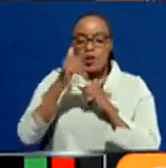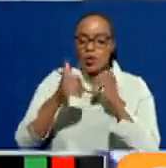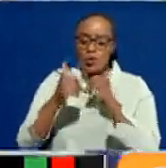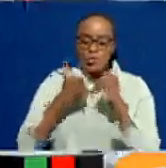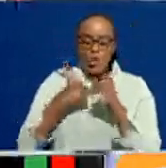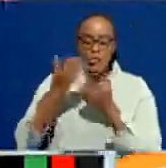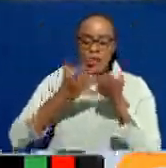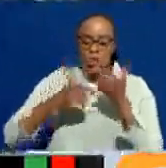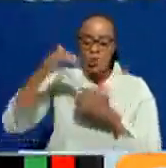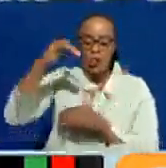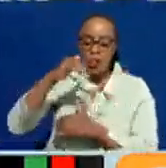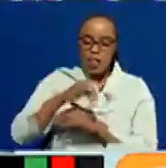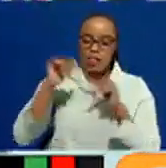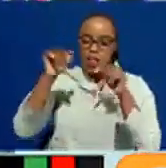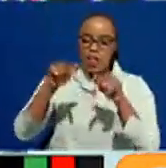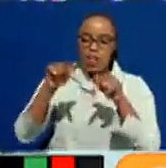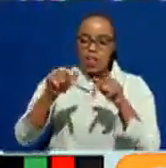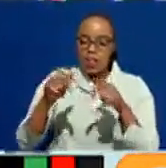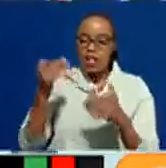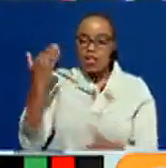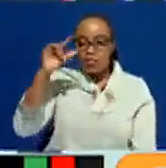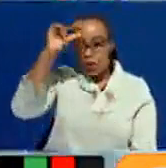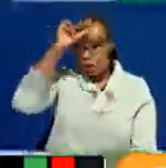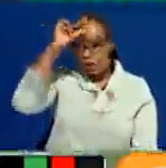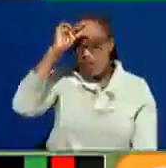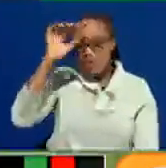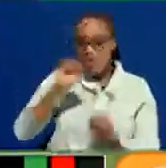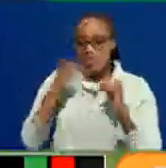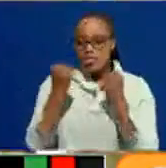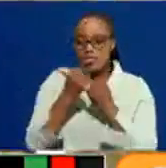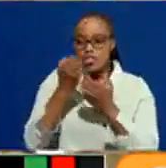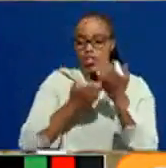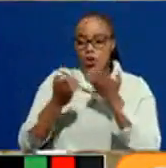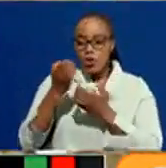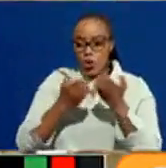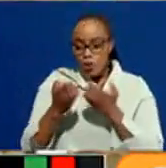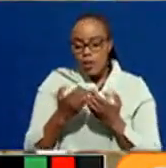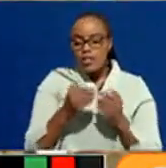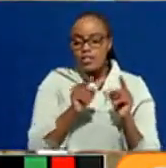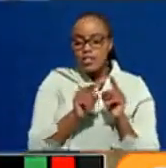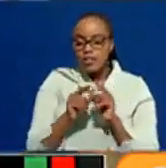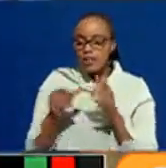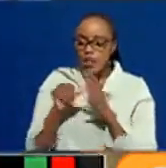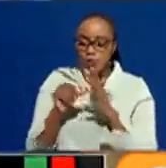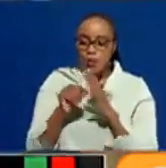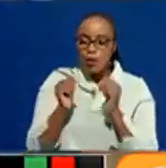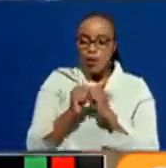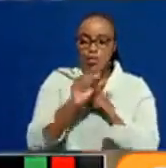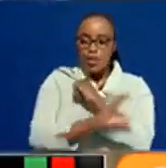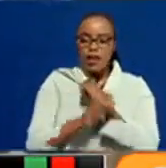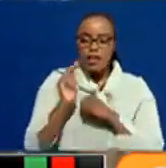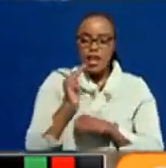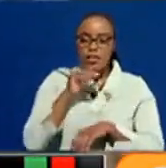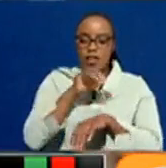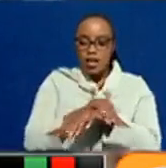shutdown. Gachagua blamed the outgoing administration for the social and economic ills bedeviling the country. We have inherited